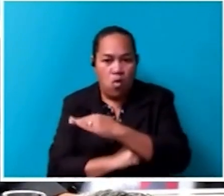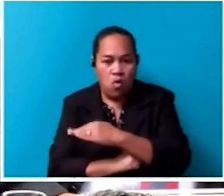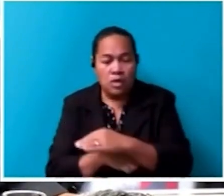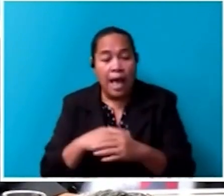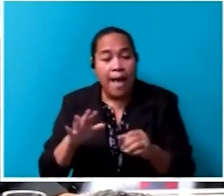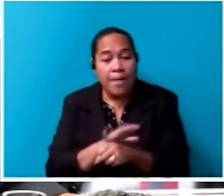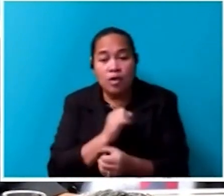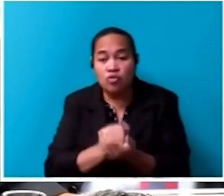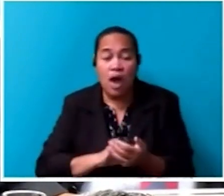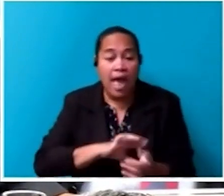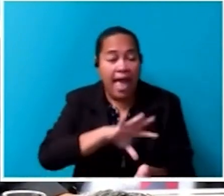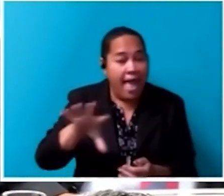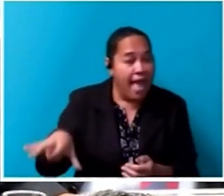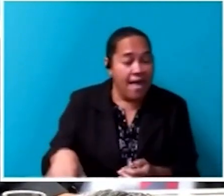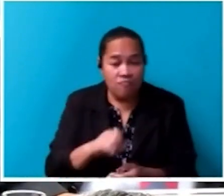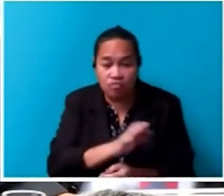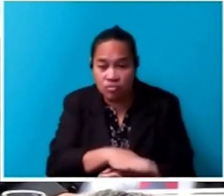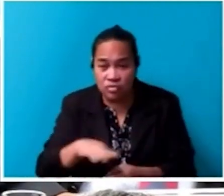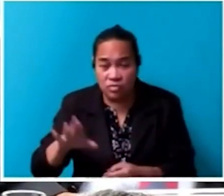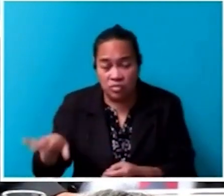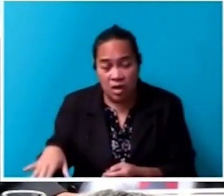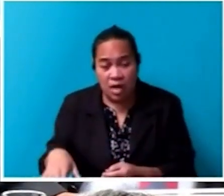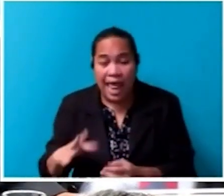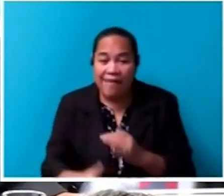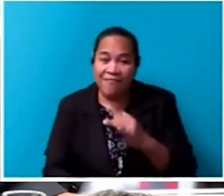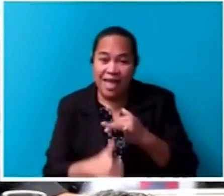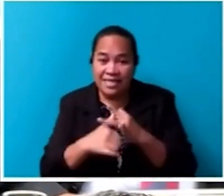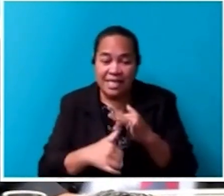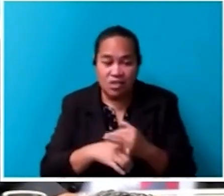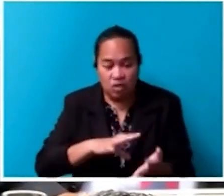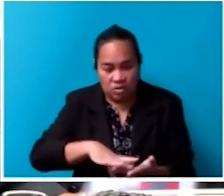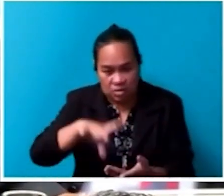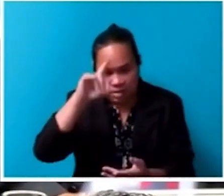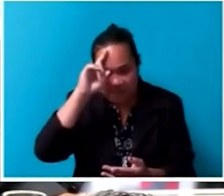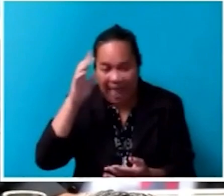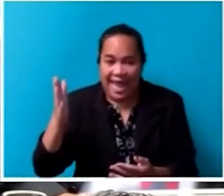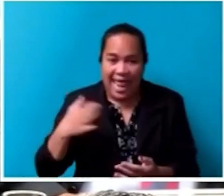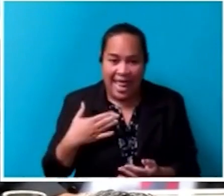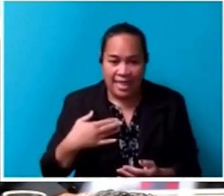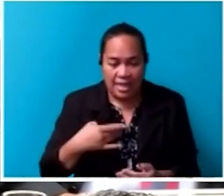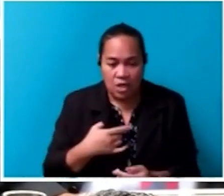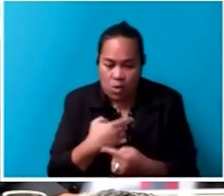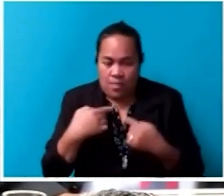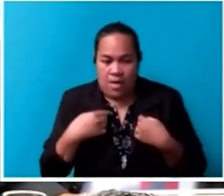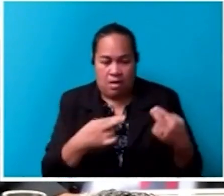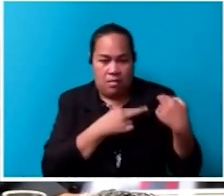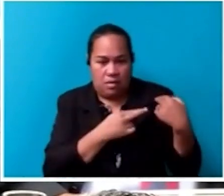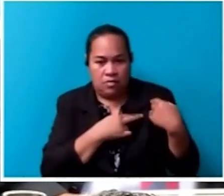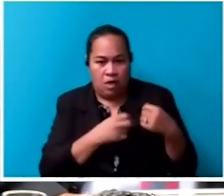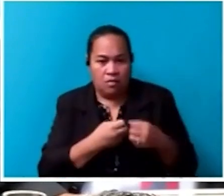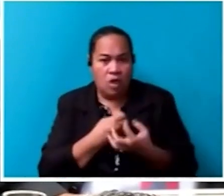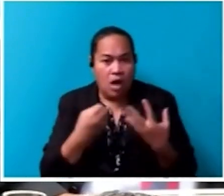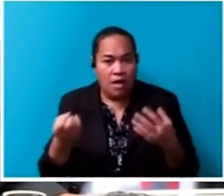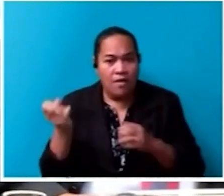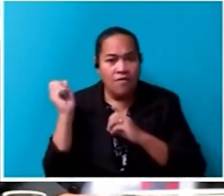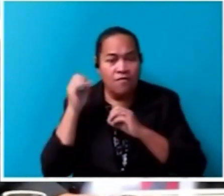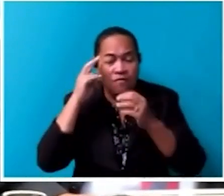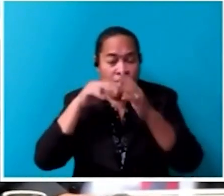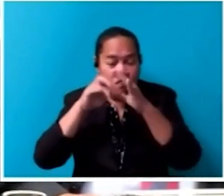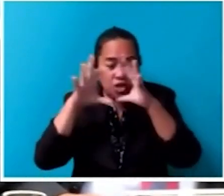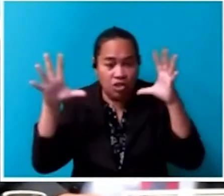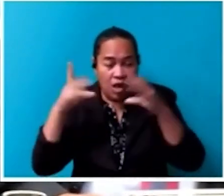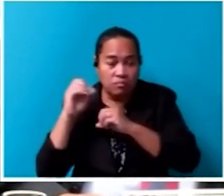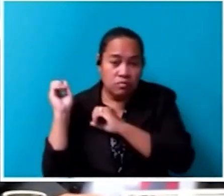to education and healthcare. Let us hold ourselves accountable to the vision of casting the net anew, a vision that promises